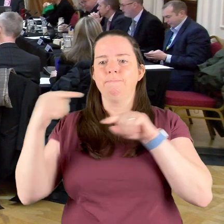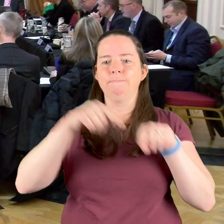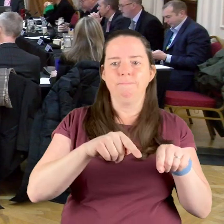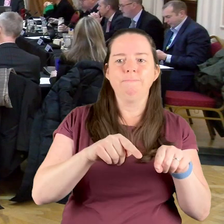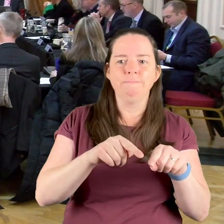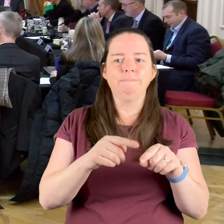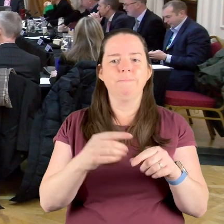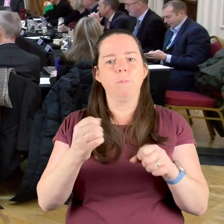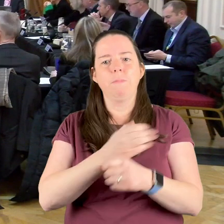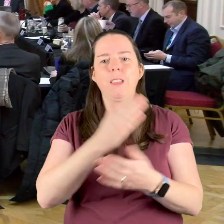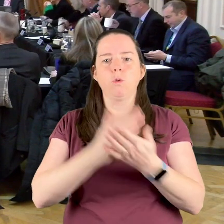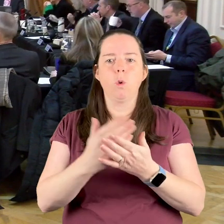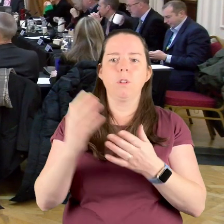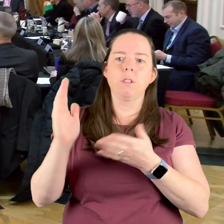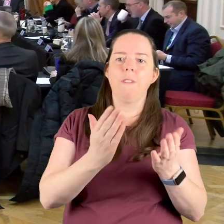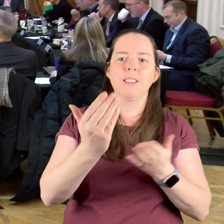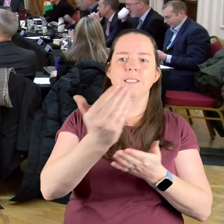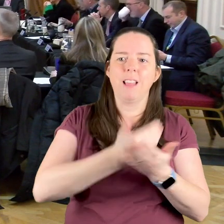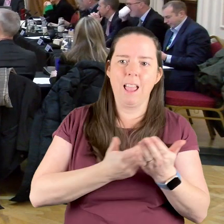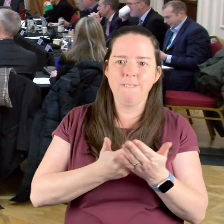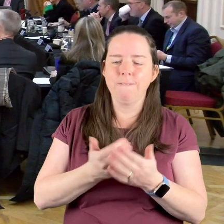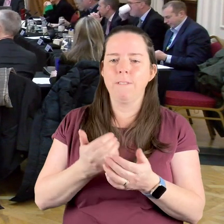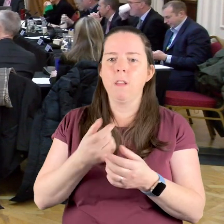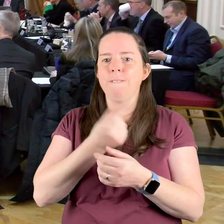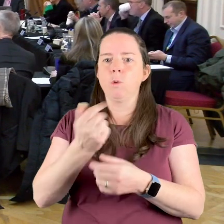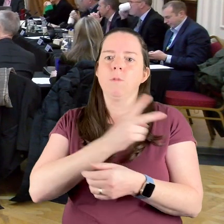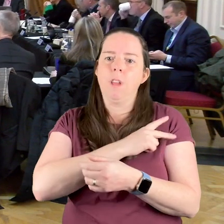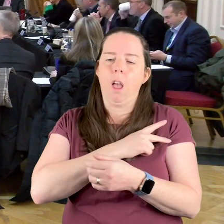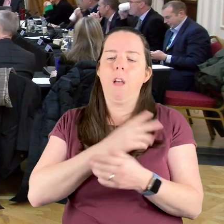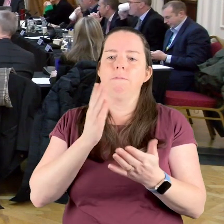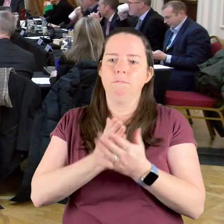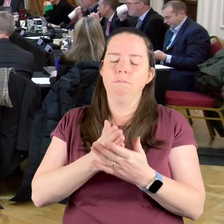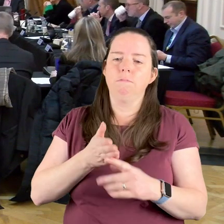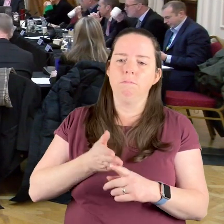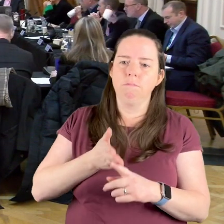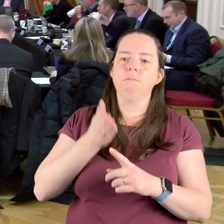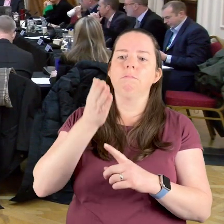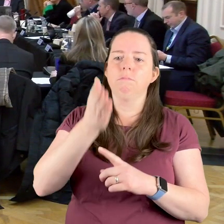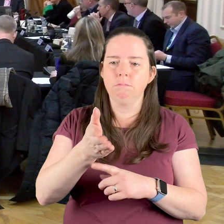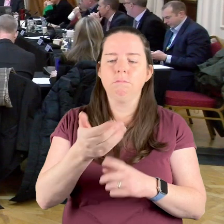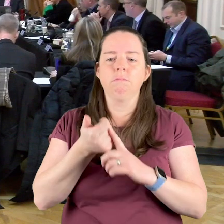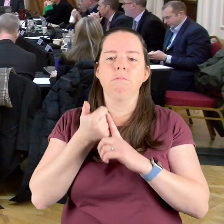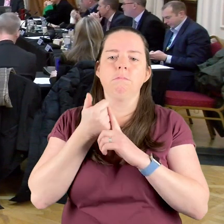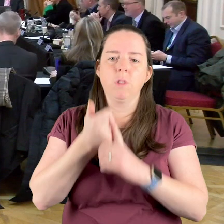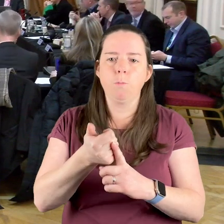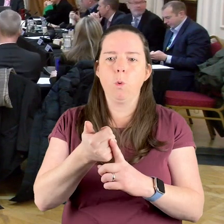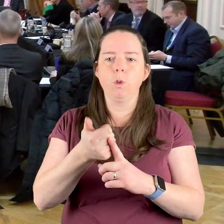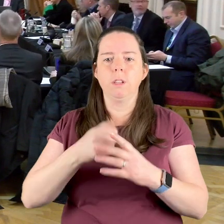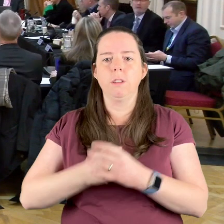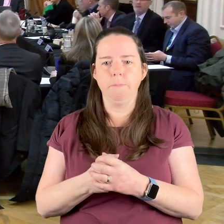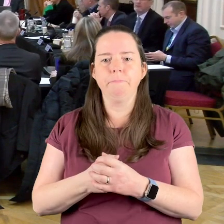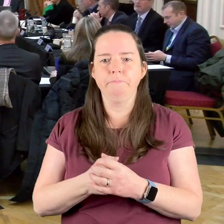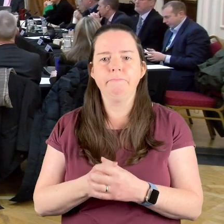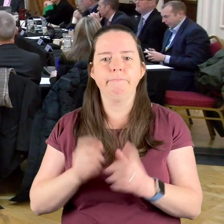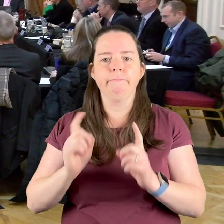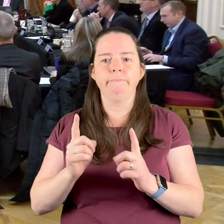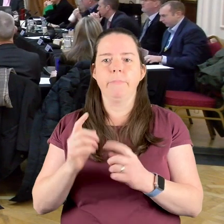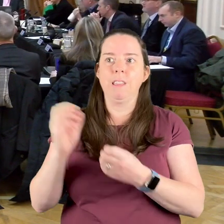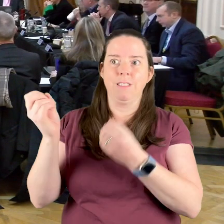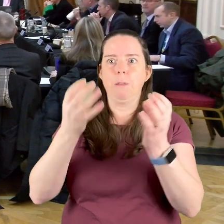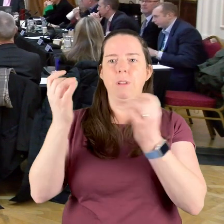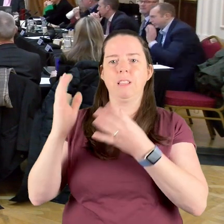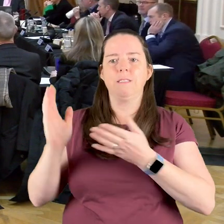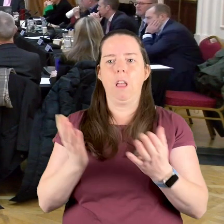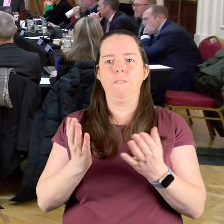the picket line in order to ensure that we had safe services, and we had a number of staff that actually went and supported the London Ambulance